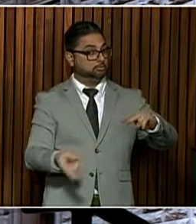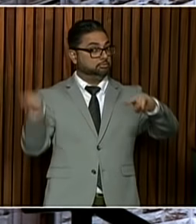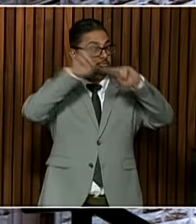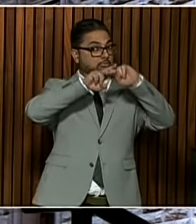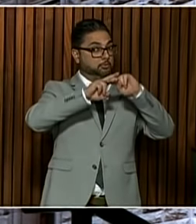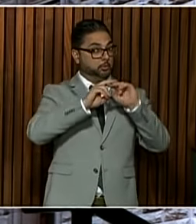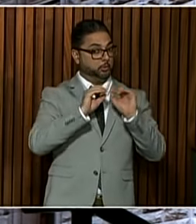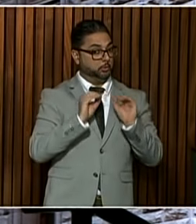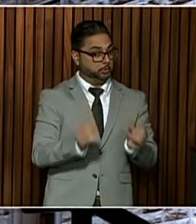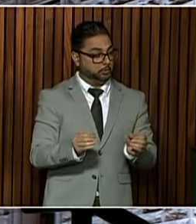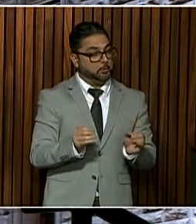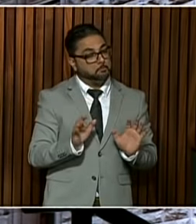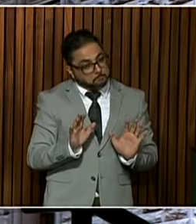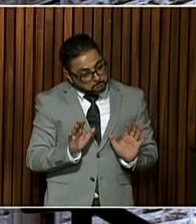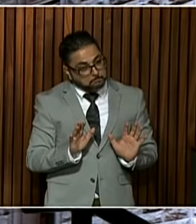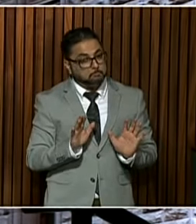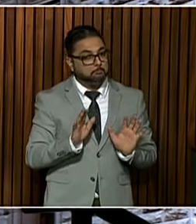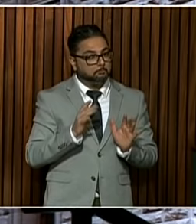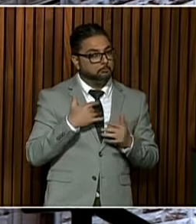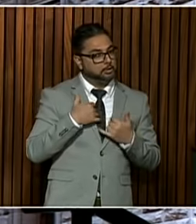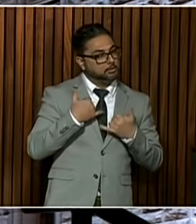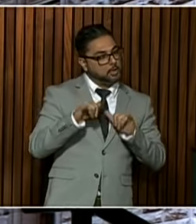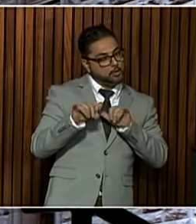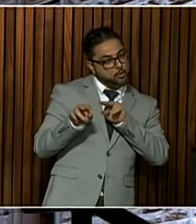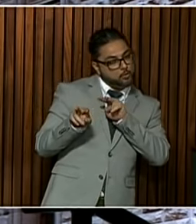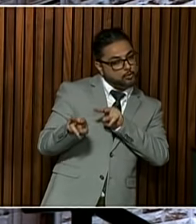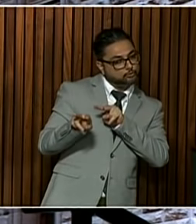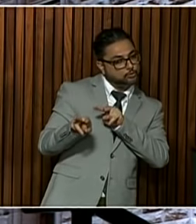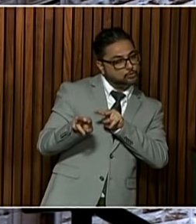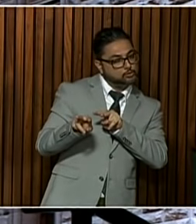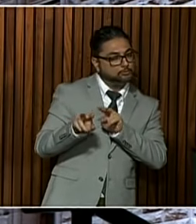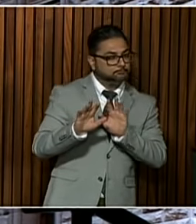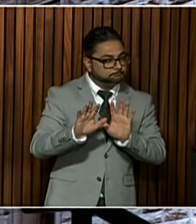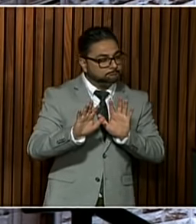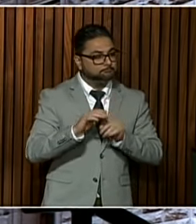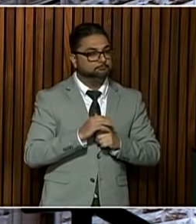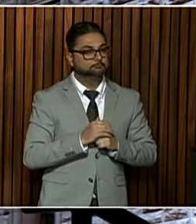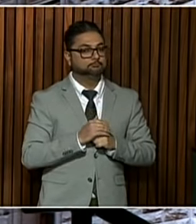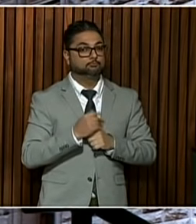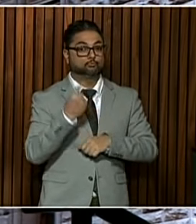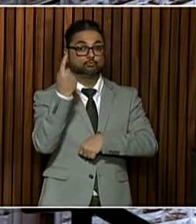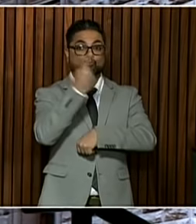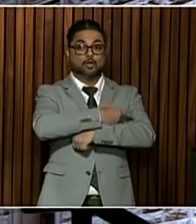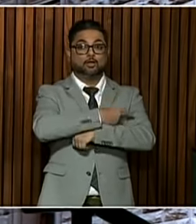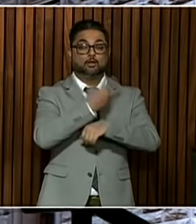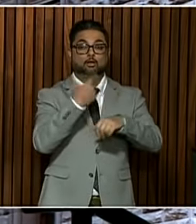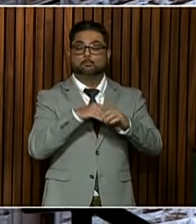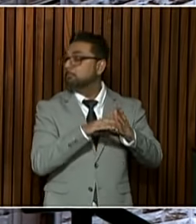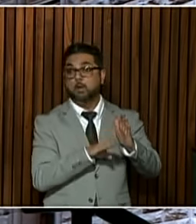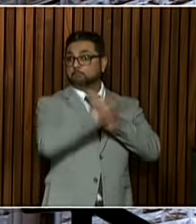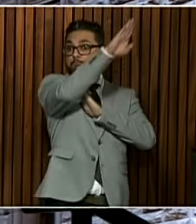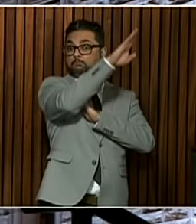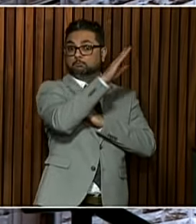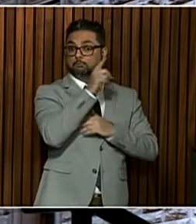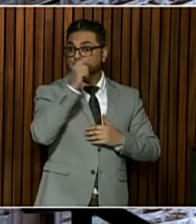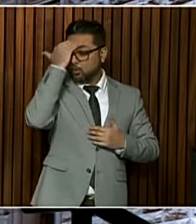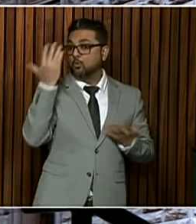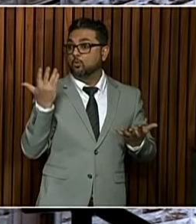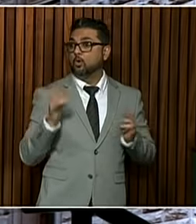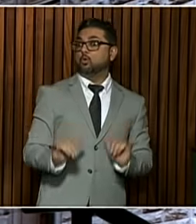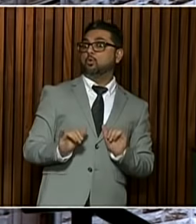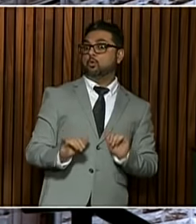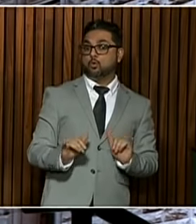monitoring the situation. These are trends and directions. 1 day or 2 days doesn't tell us everything. So let's wait to see what the